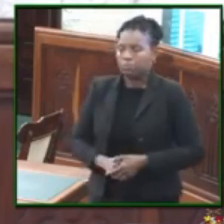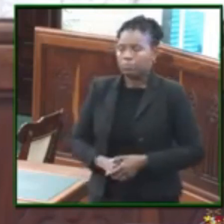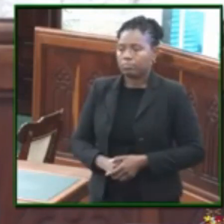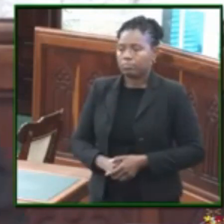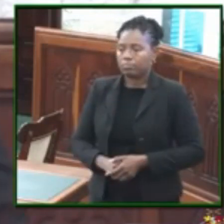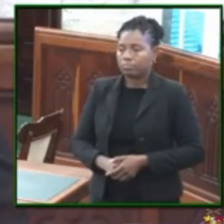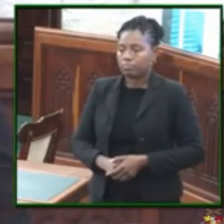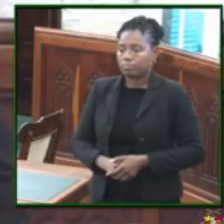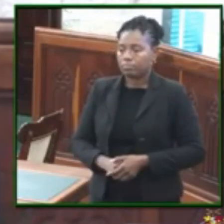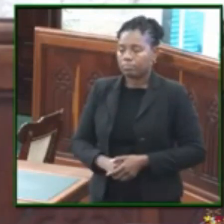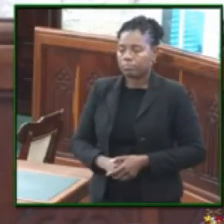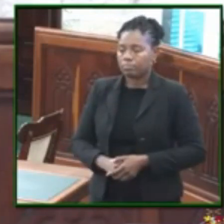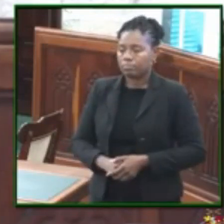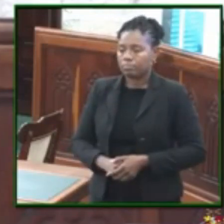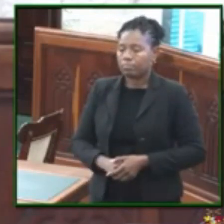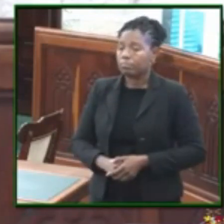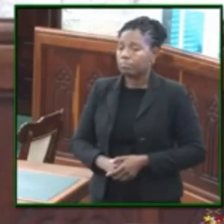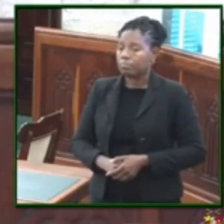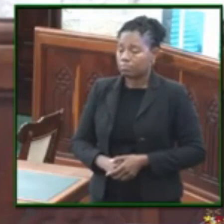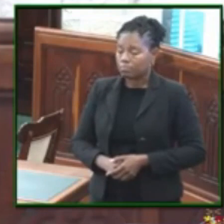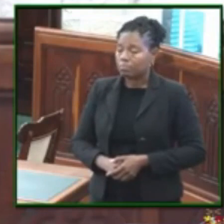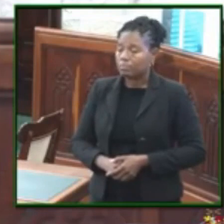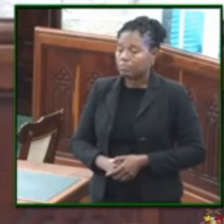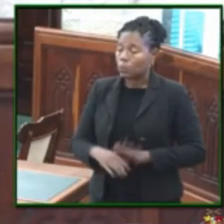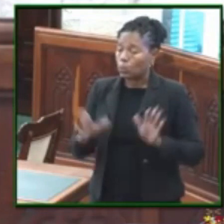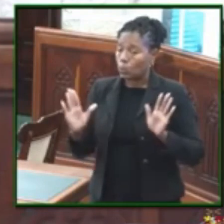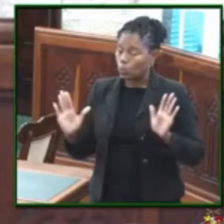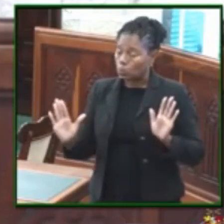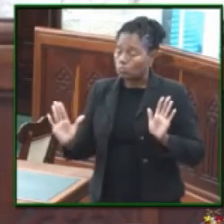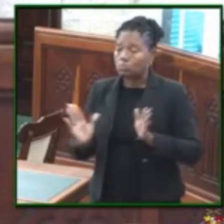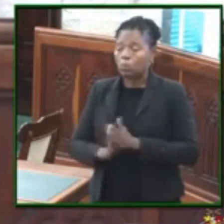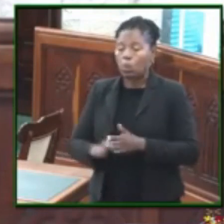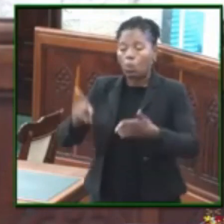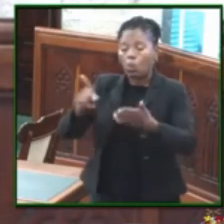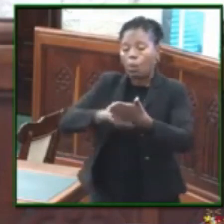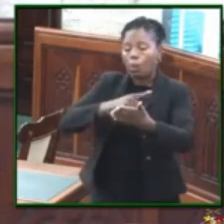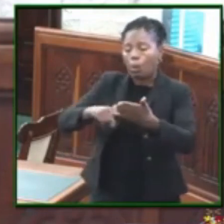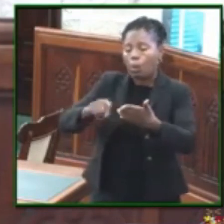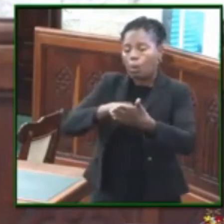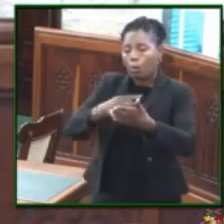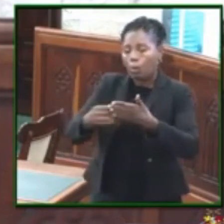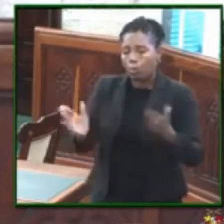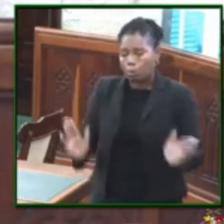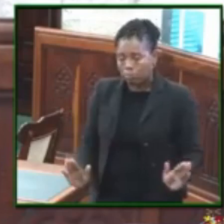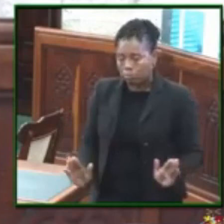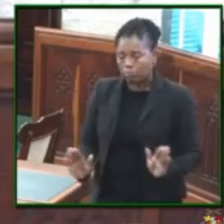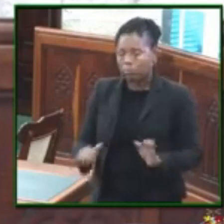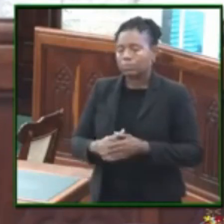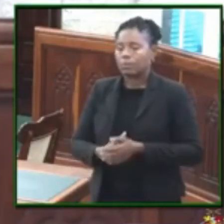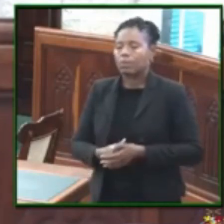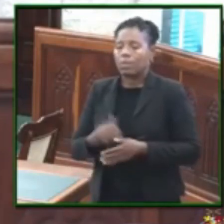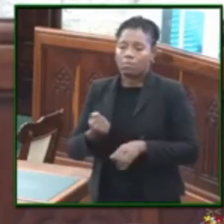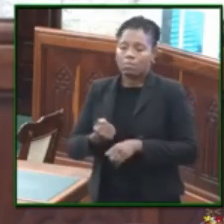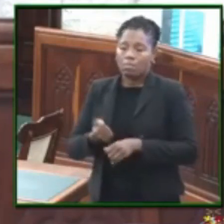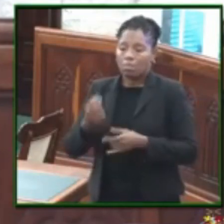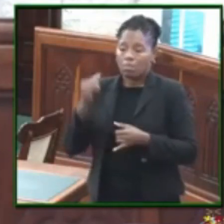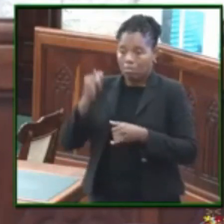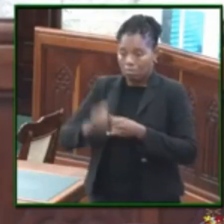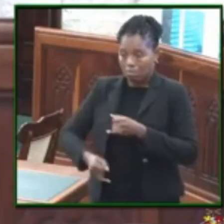So much for the condemnation, the fatalistic condemnation of the last